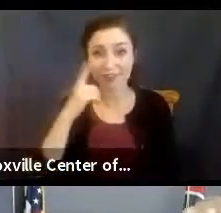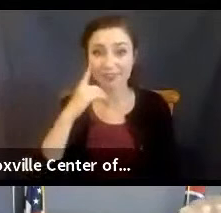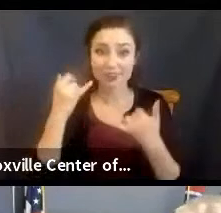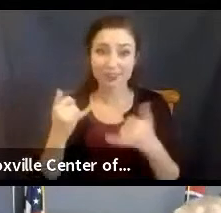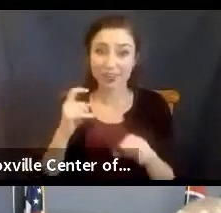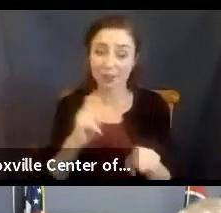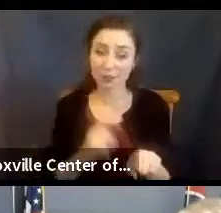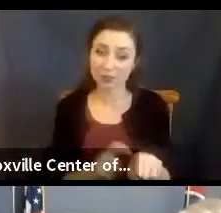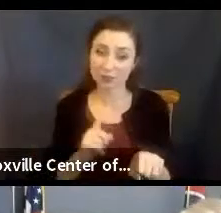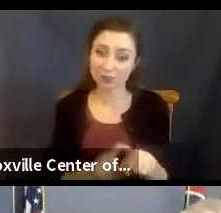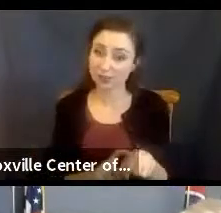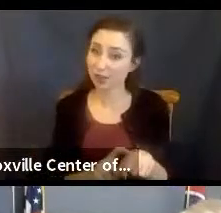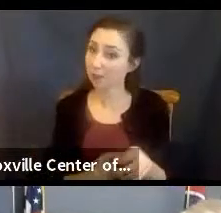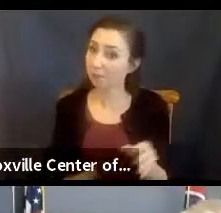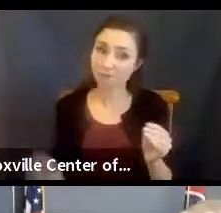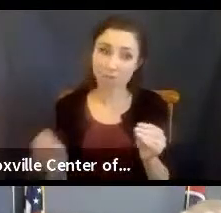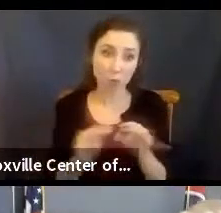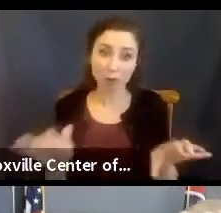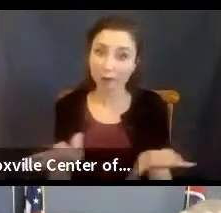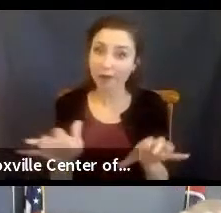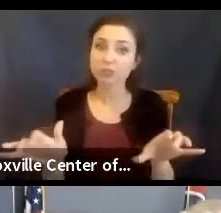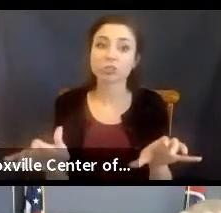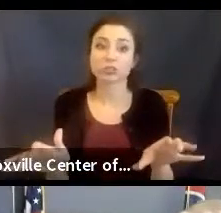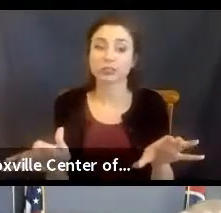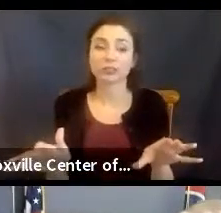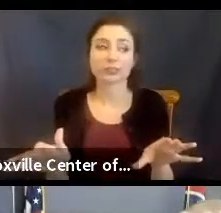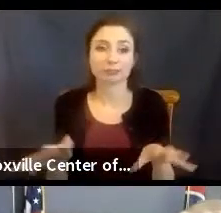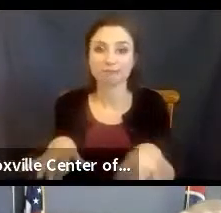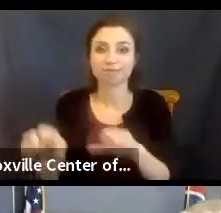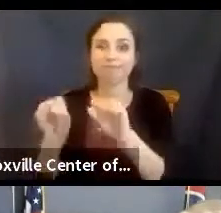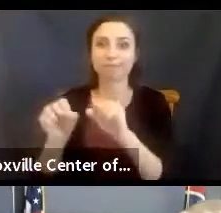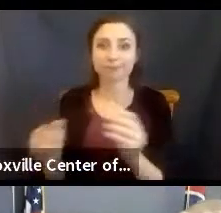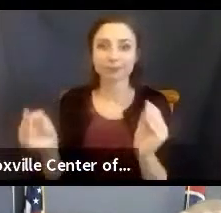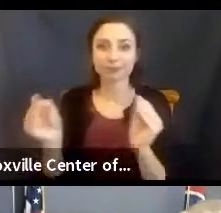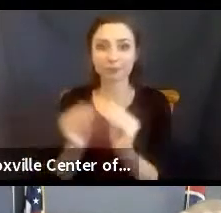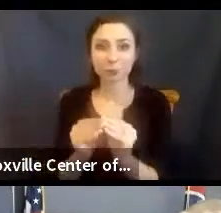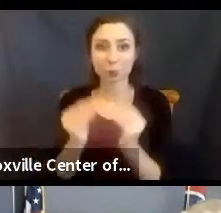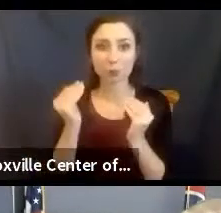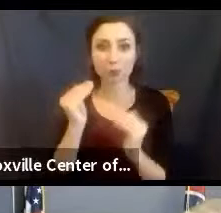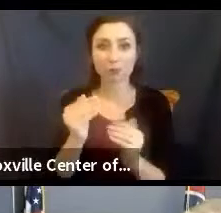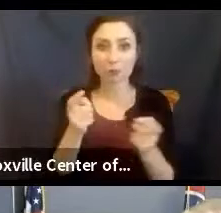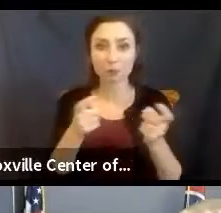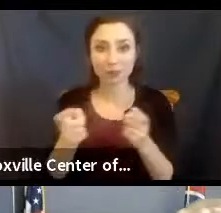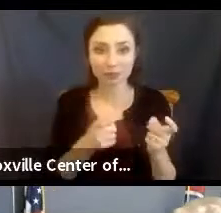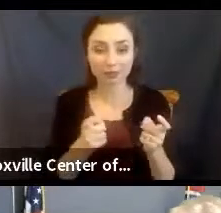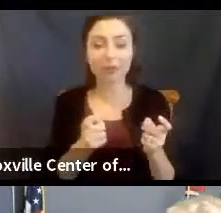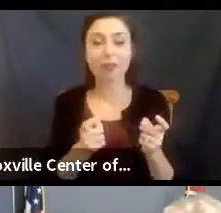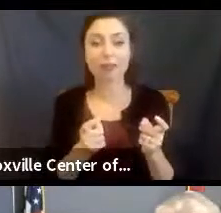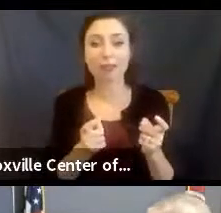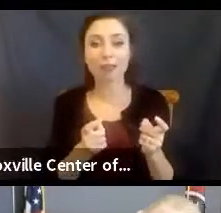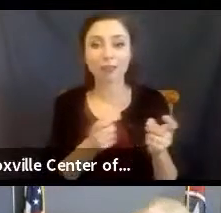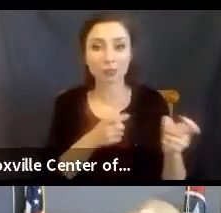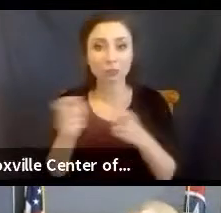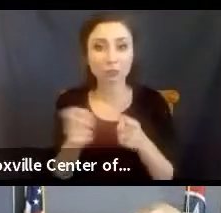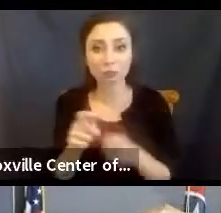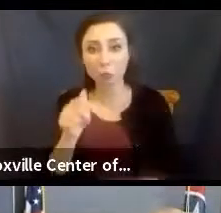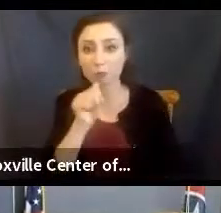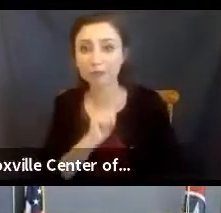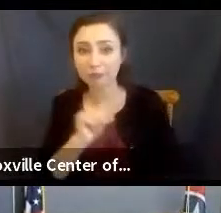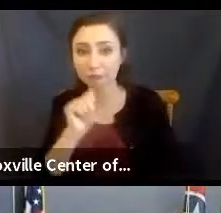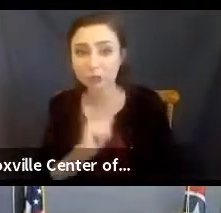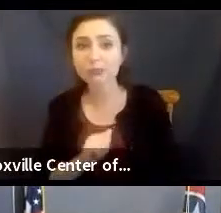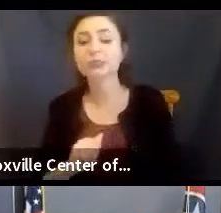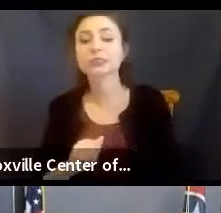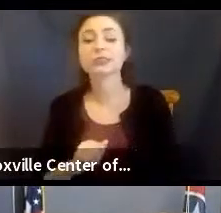time to take further action to mitigate, suffering and help make sure that we don't have